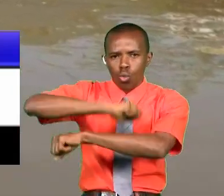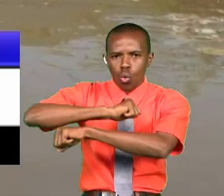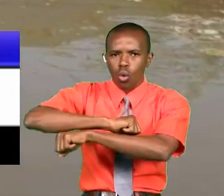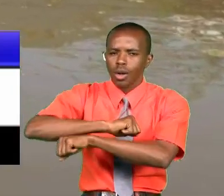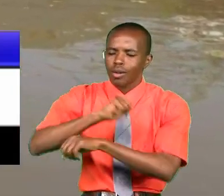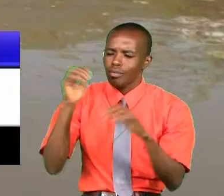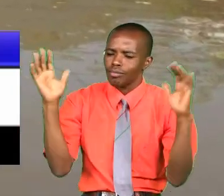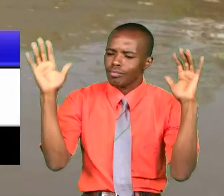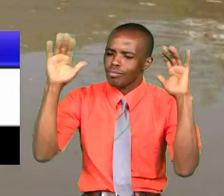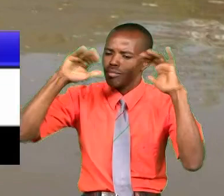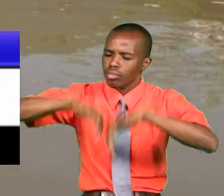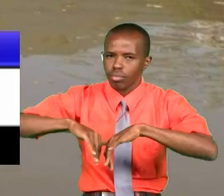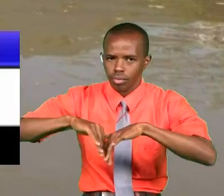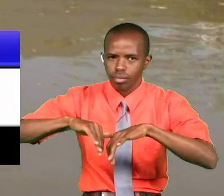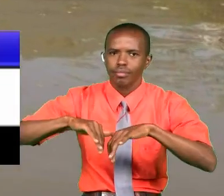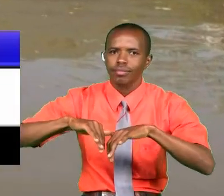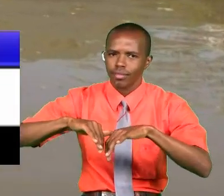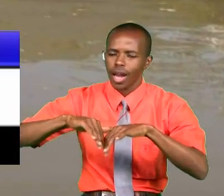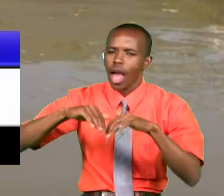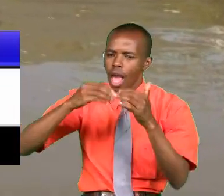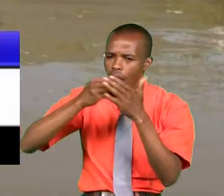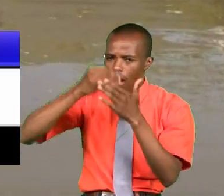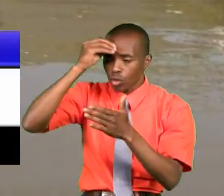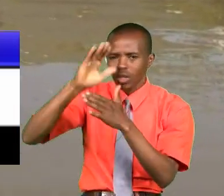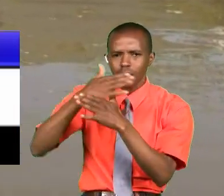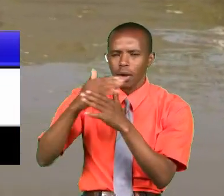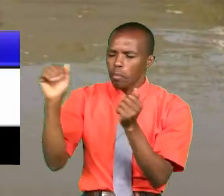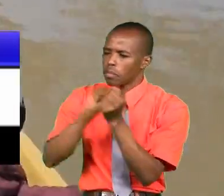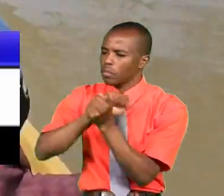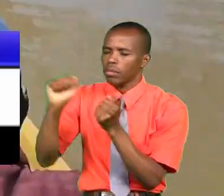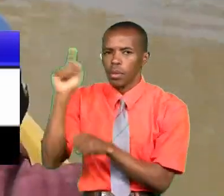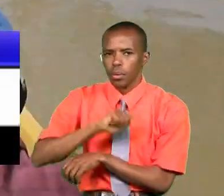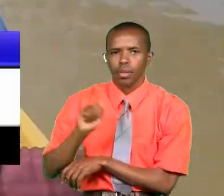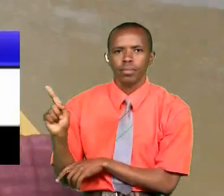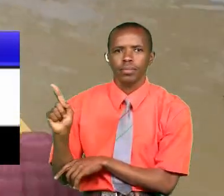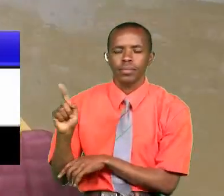fully submerged, hence crippling the education sector in Baringo County.